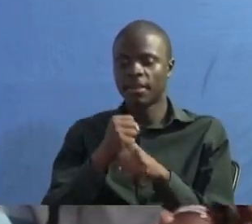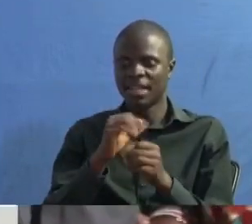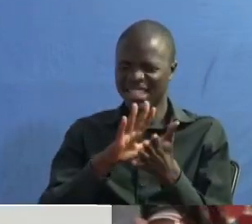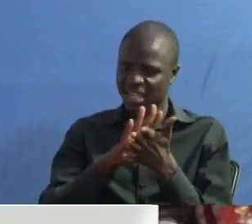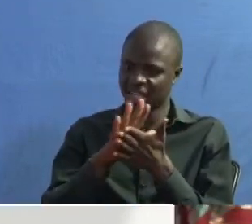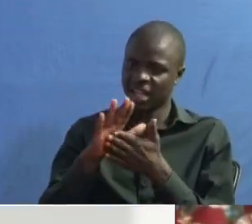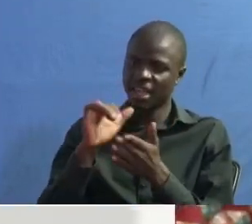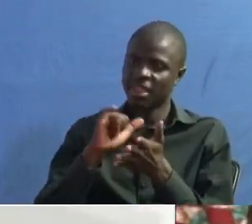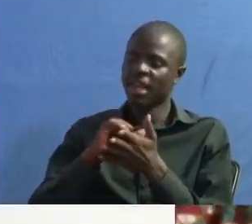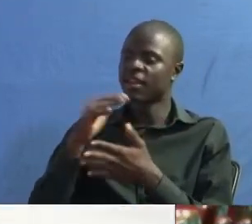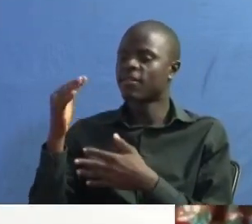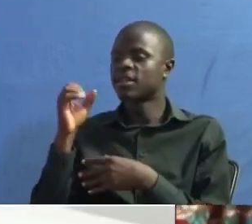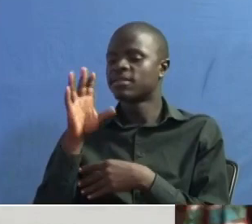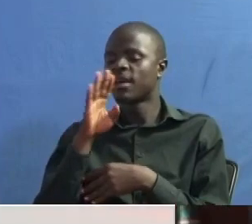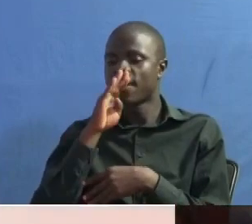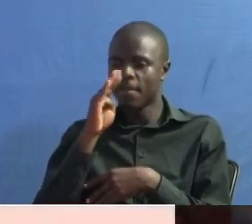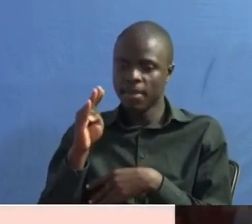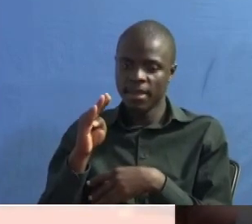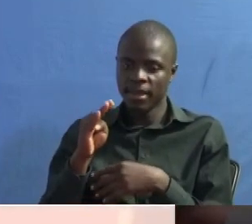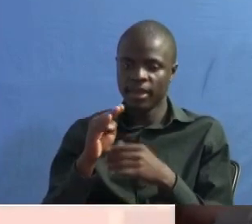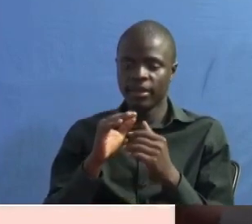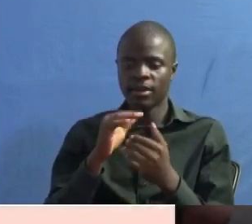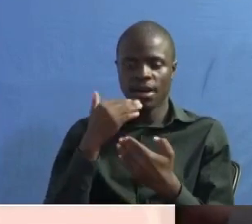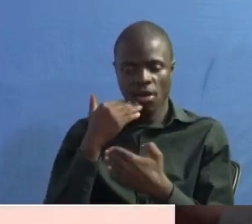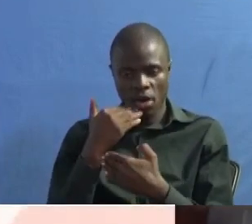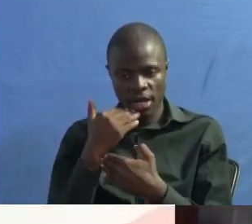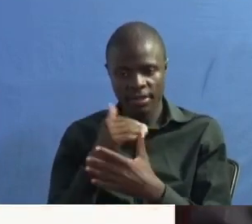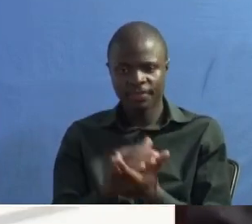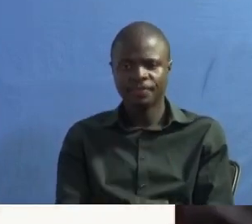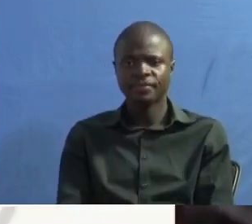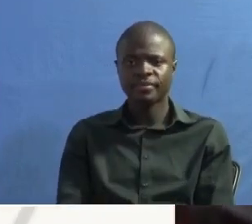that forests must be left undisturbed.